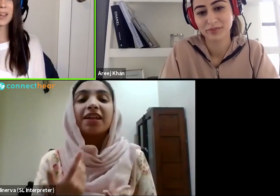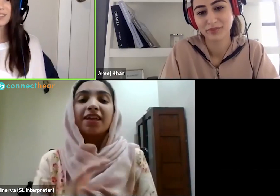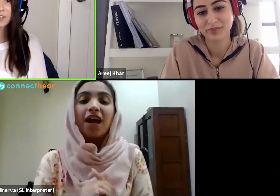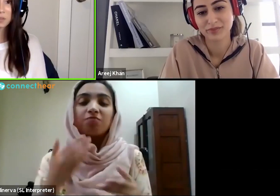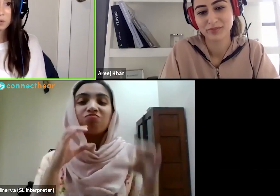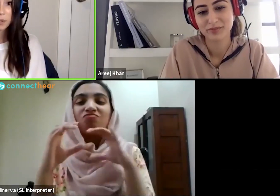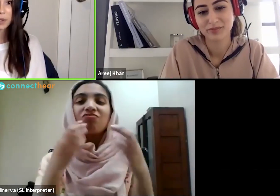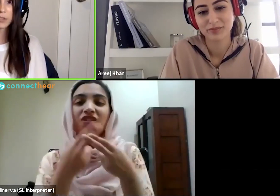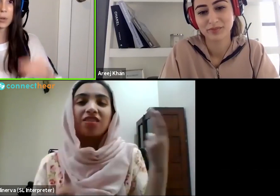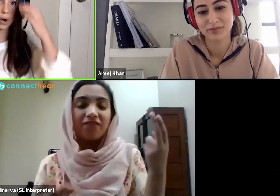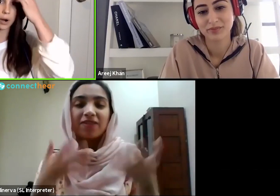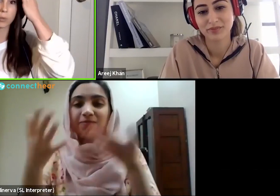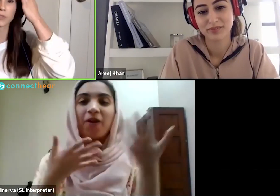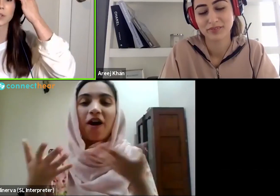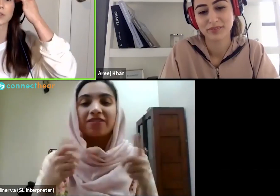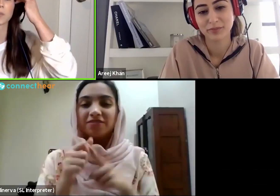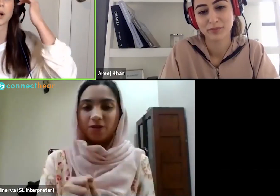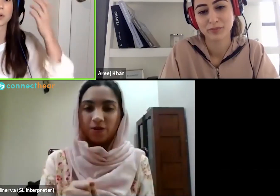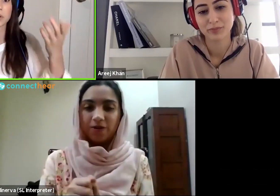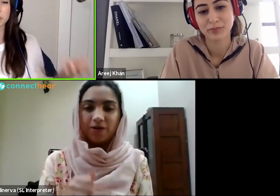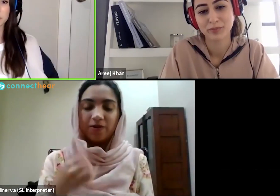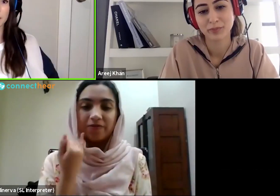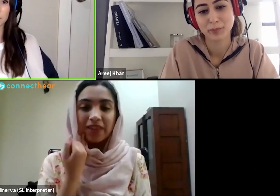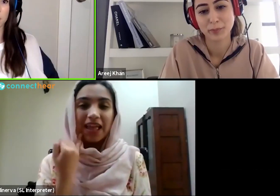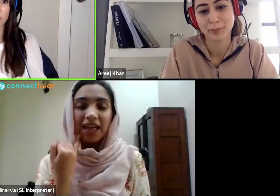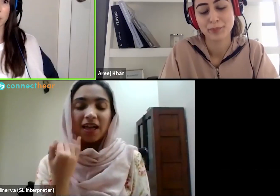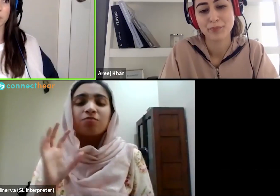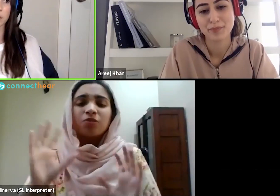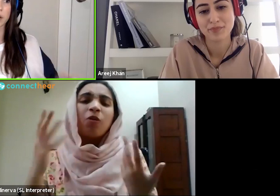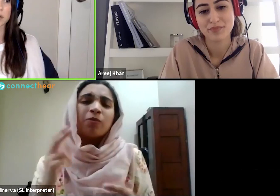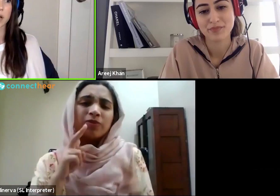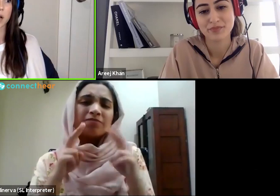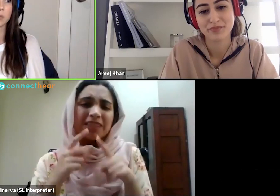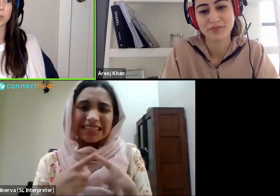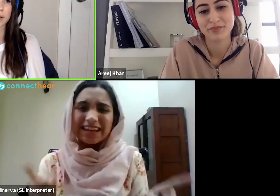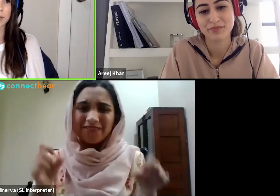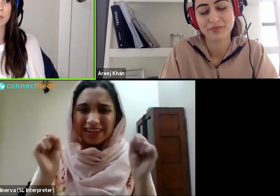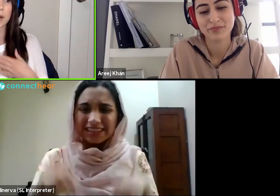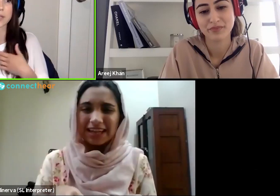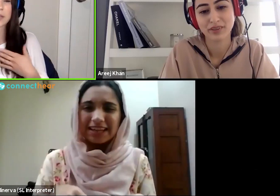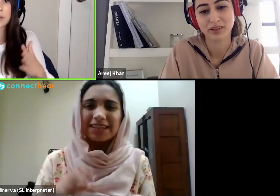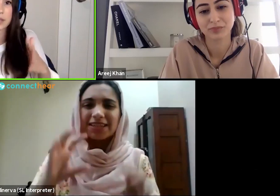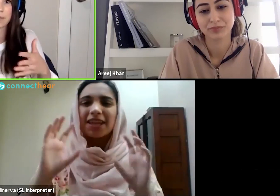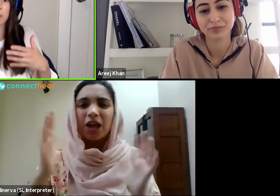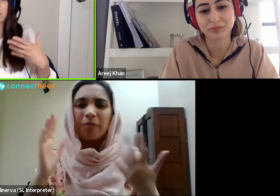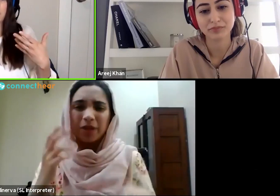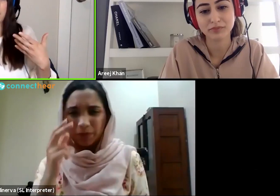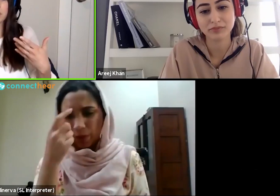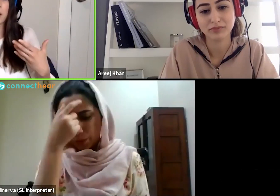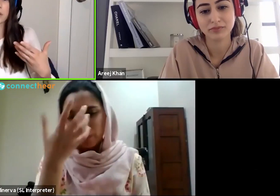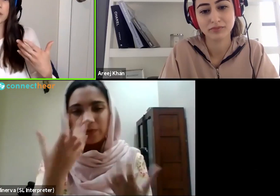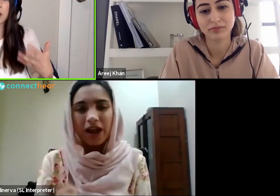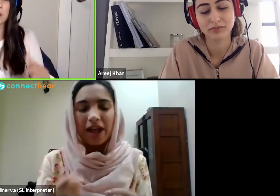it may differ a little bit if you are with especially a partner who is deaf or hard hearing, because like I said, my tendency is to have that